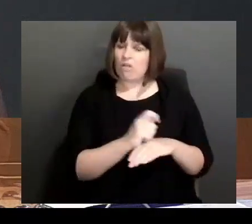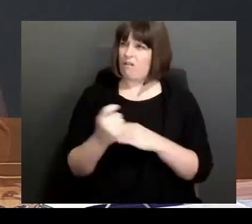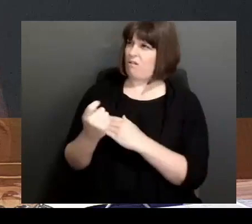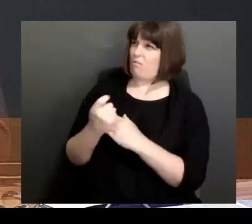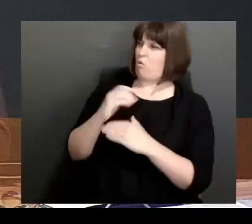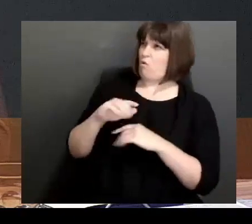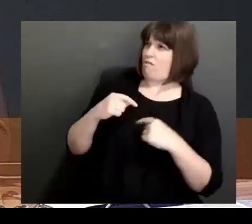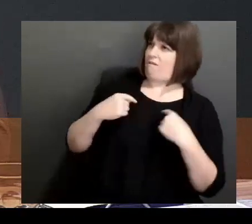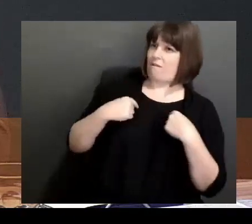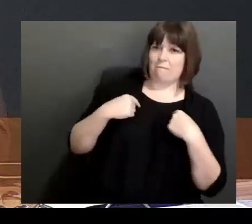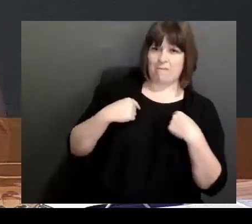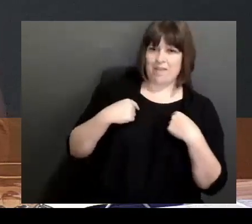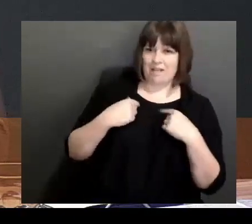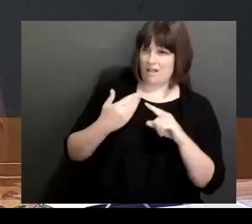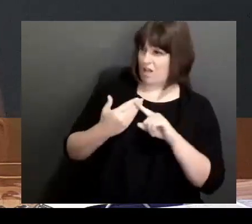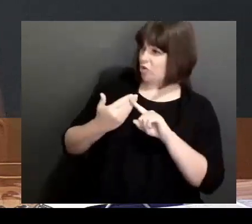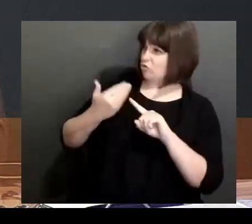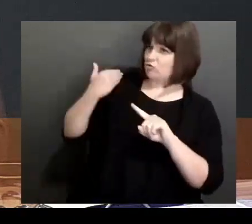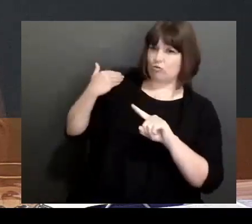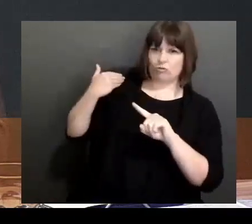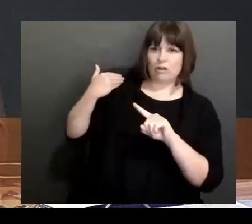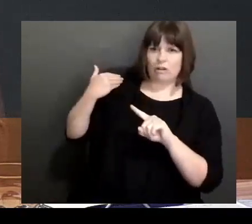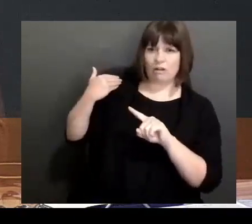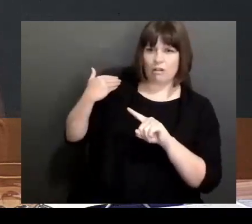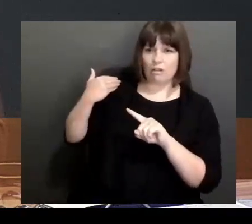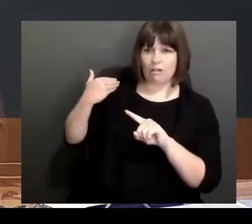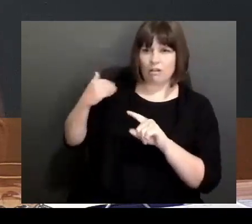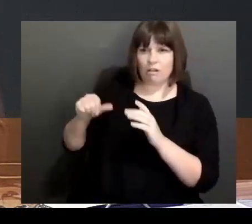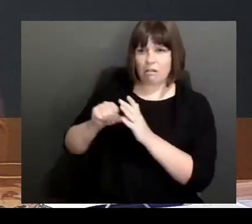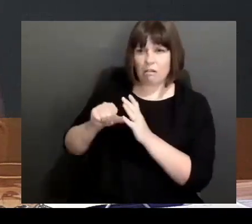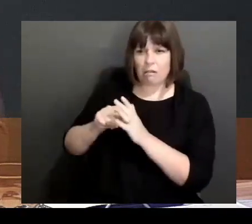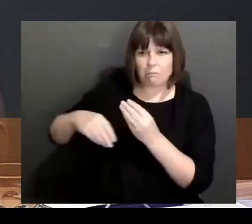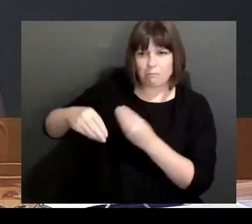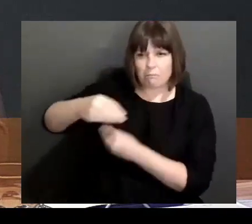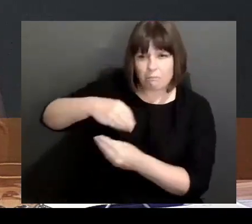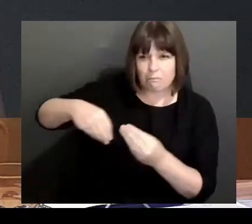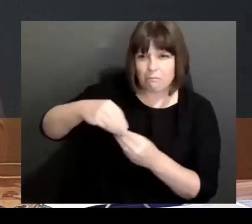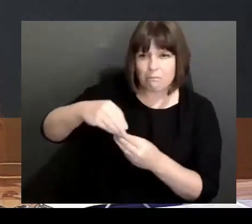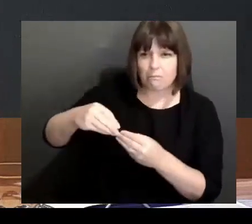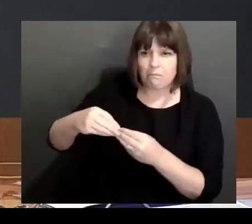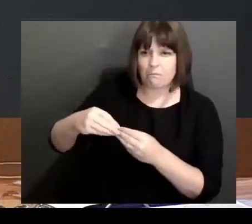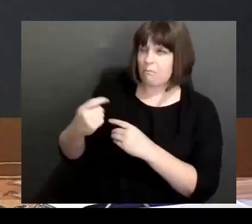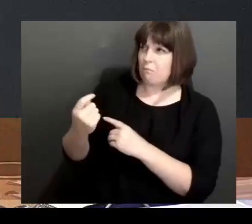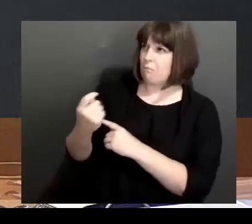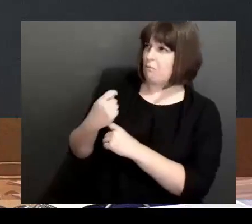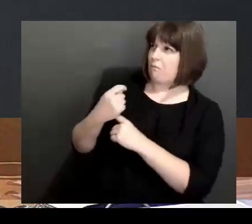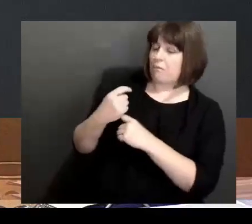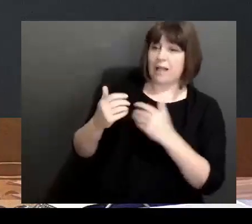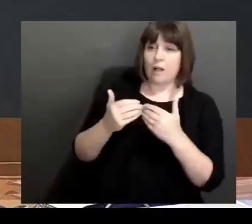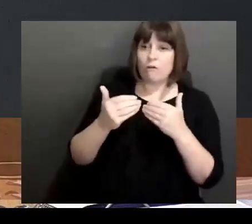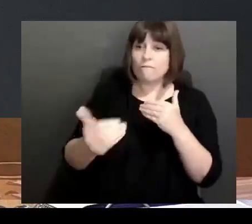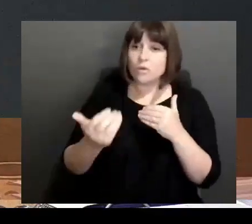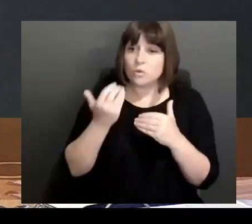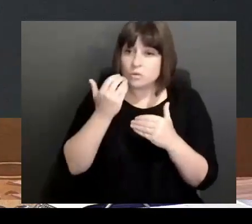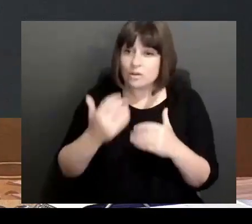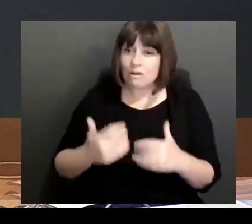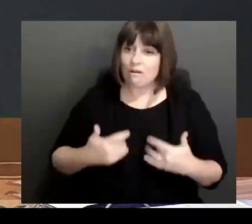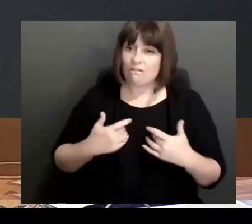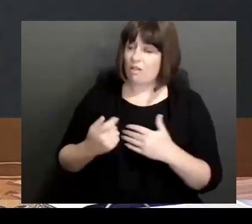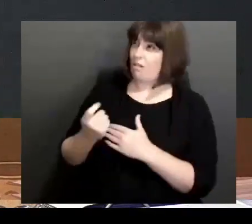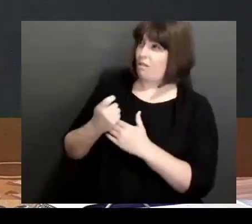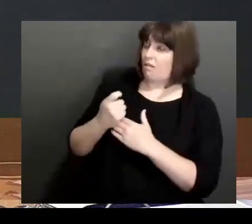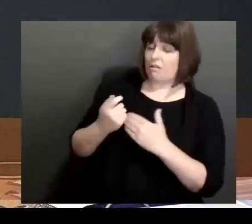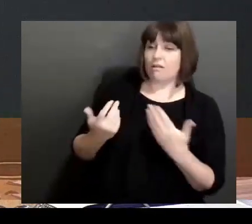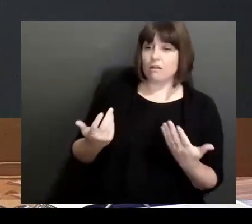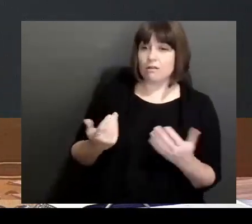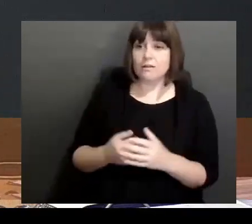commodities, but also future ones. I just wanted to make that point, Minister. Thank you. Can I just say to Minister, would you